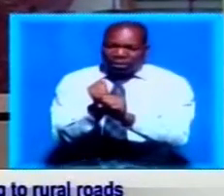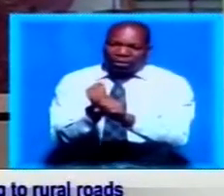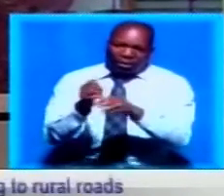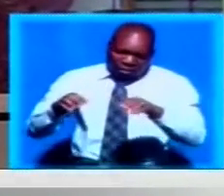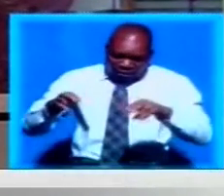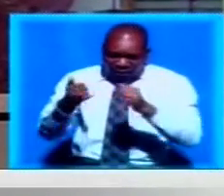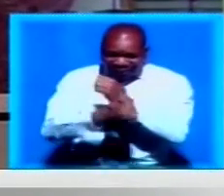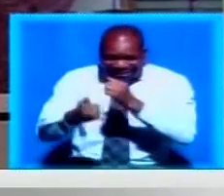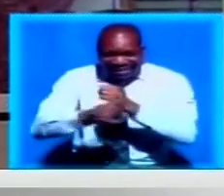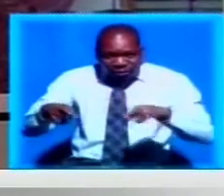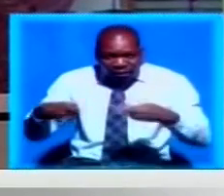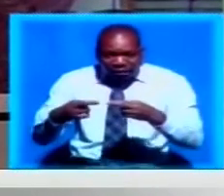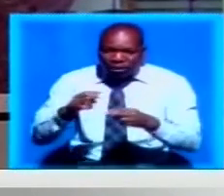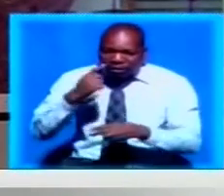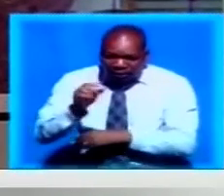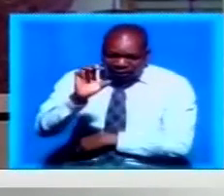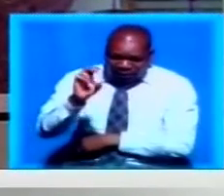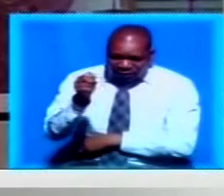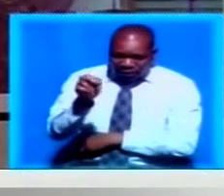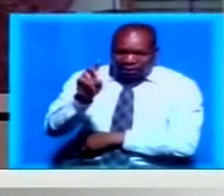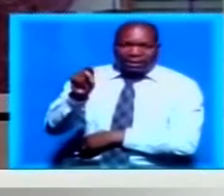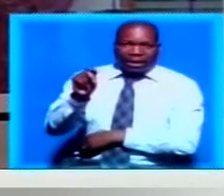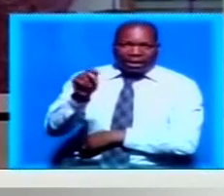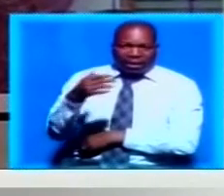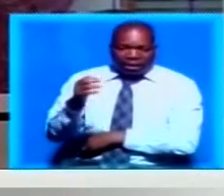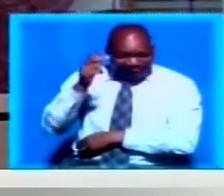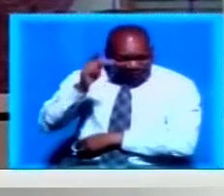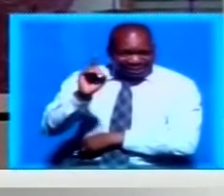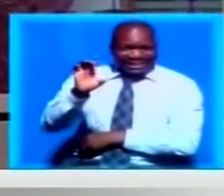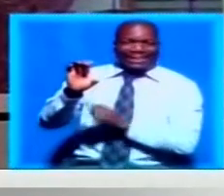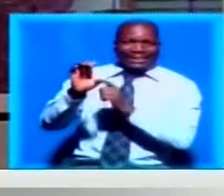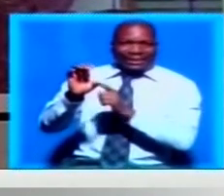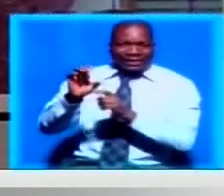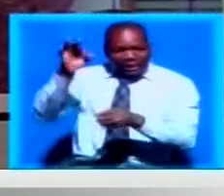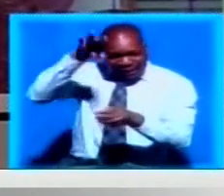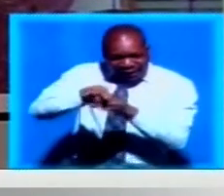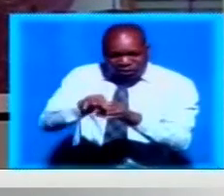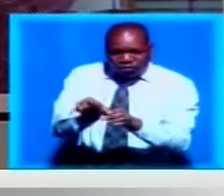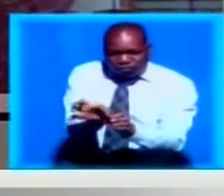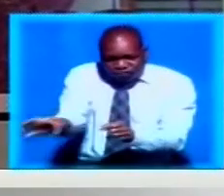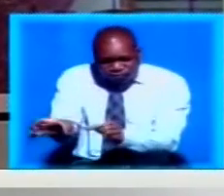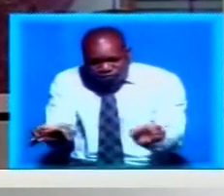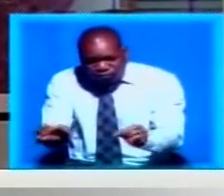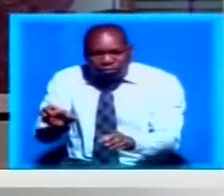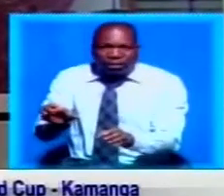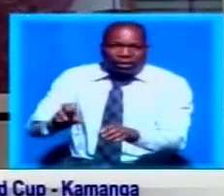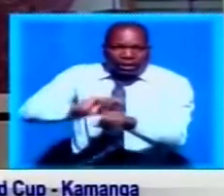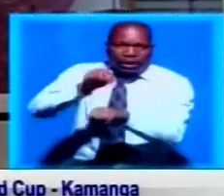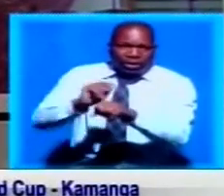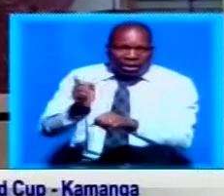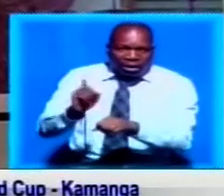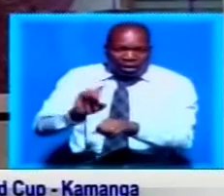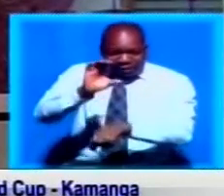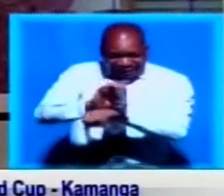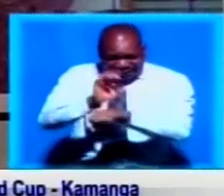Commissioner Chanda Kabwe says elections should not divide the nation and urged the church to play a leading role in uniting and healing the